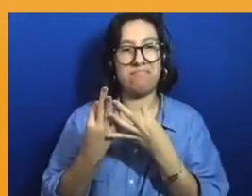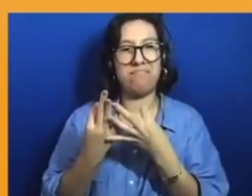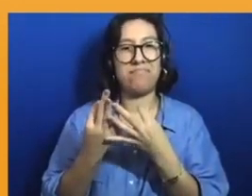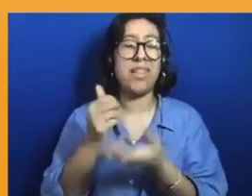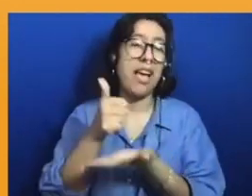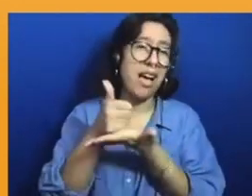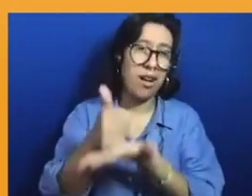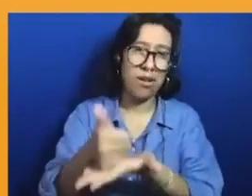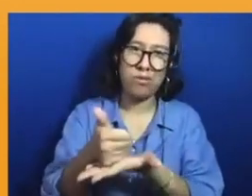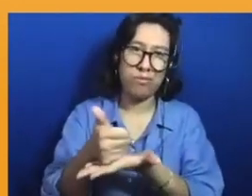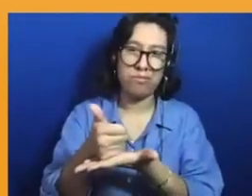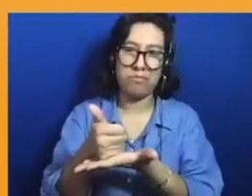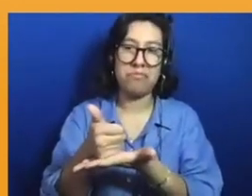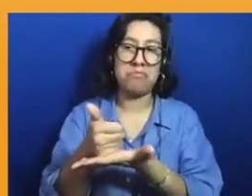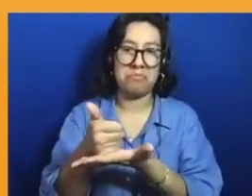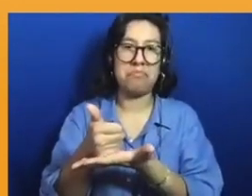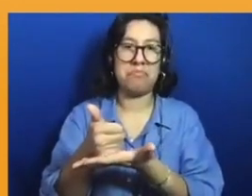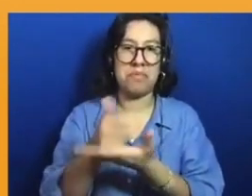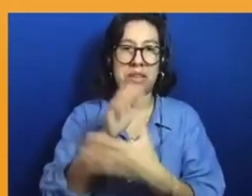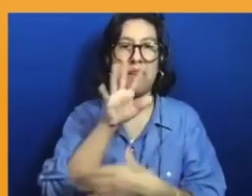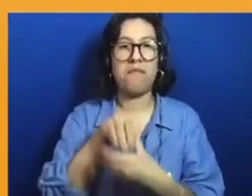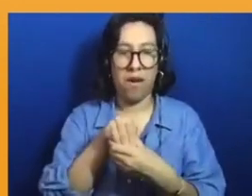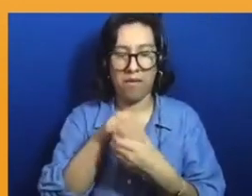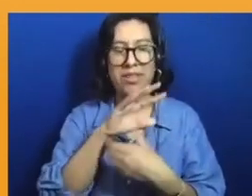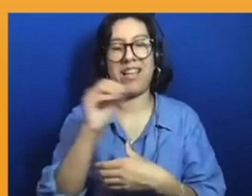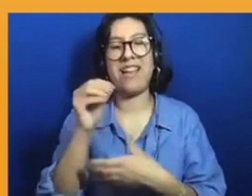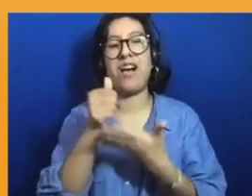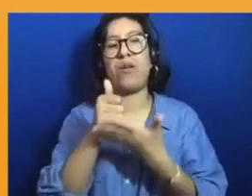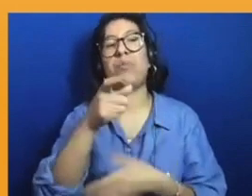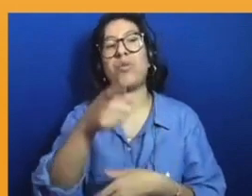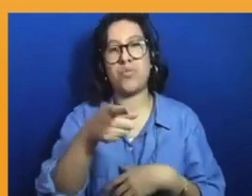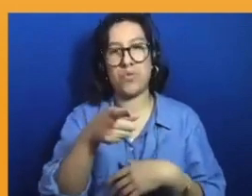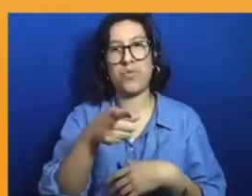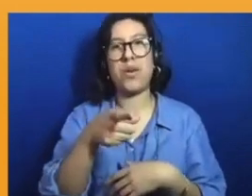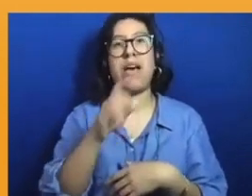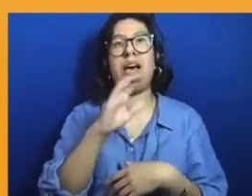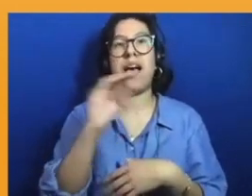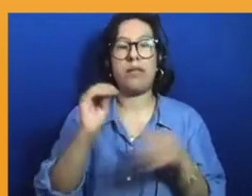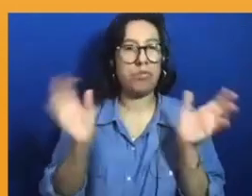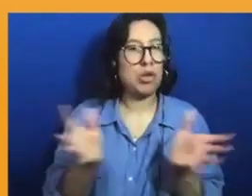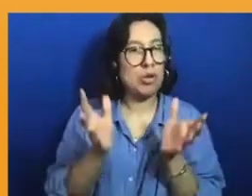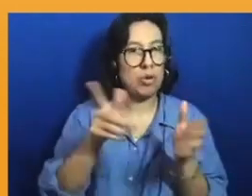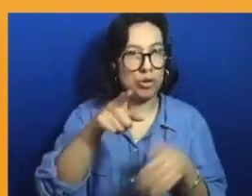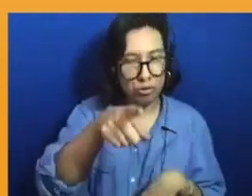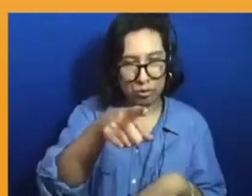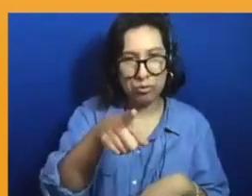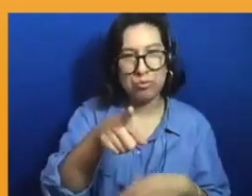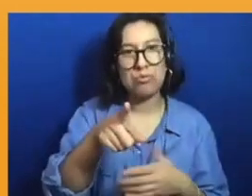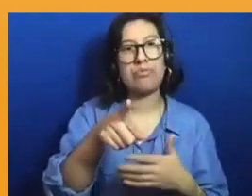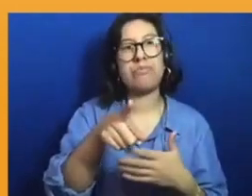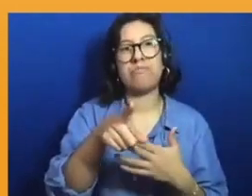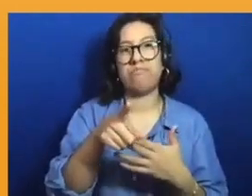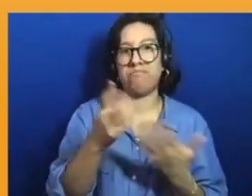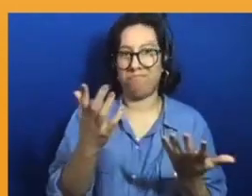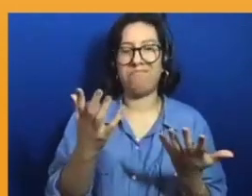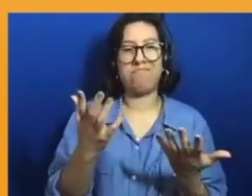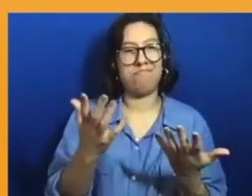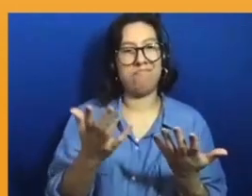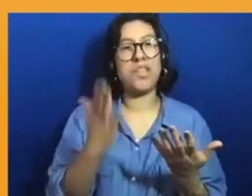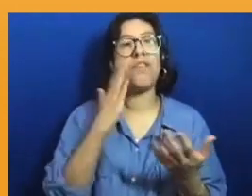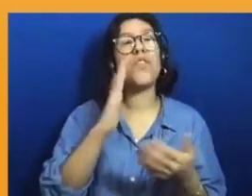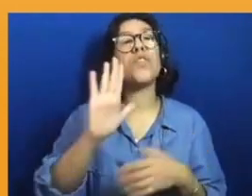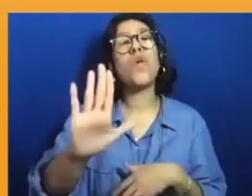help, you know, get involved and help you and encourage you to for